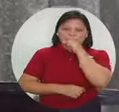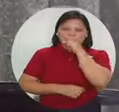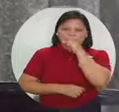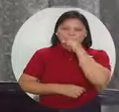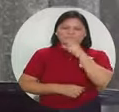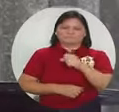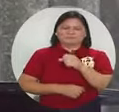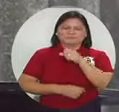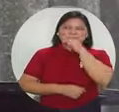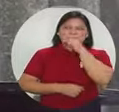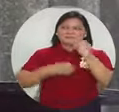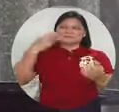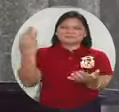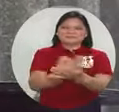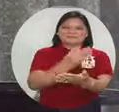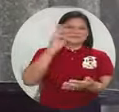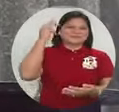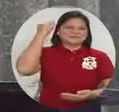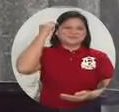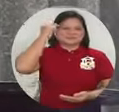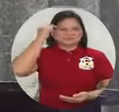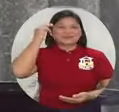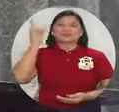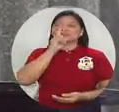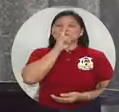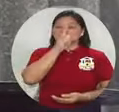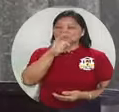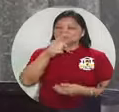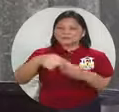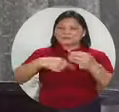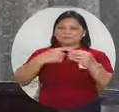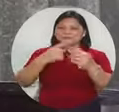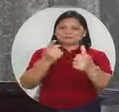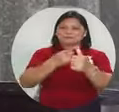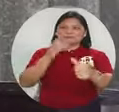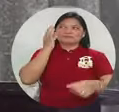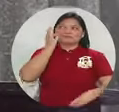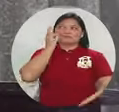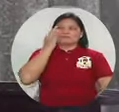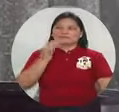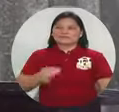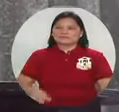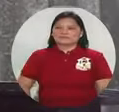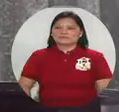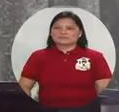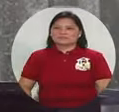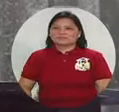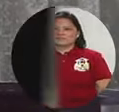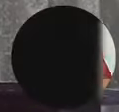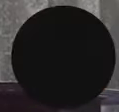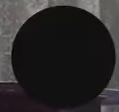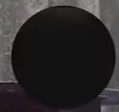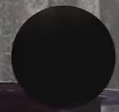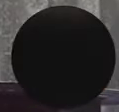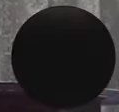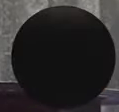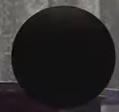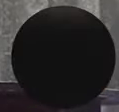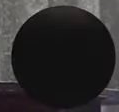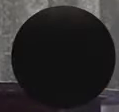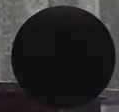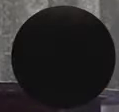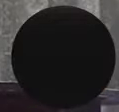mind, you know, the truth or the facts about first fruit. And we know that first